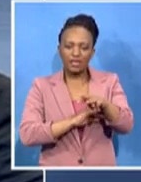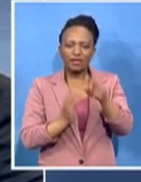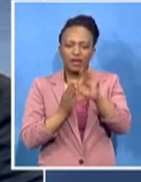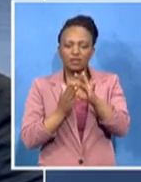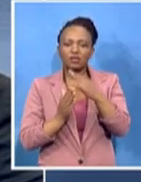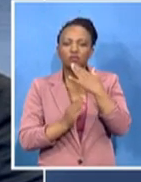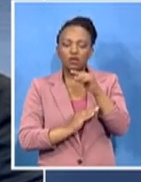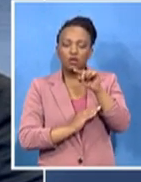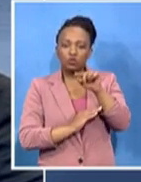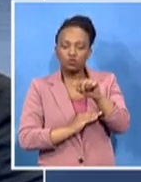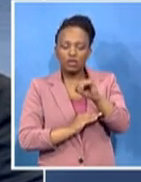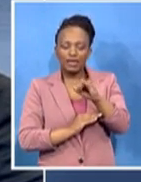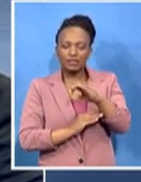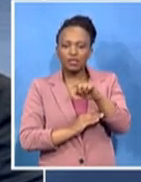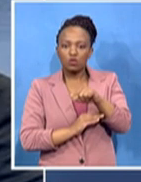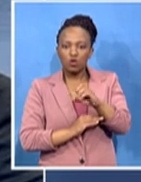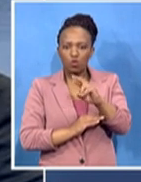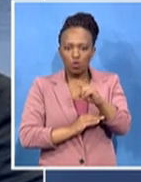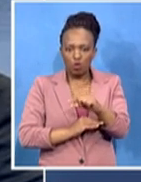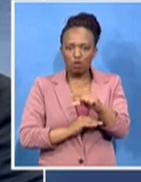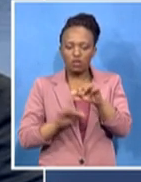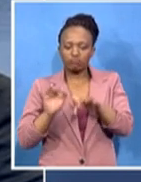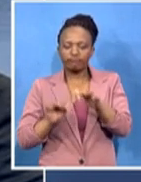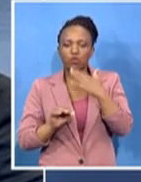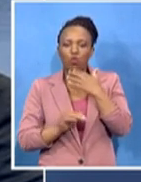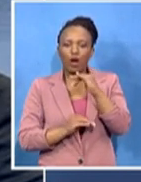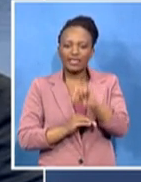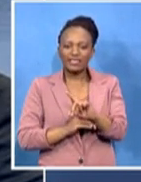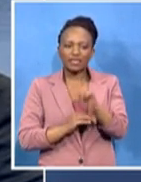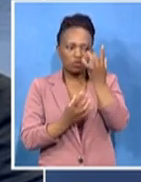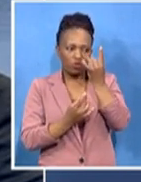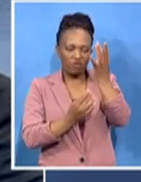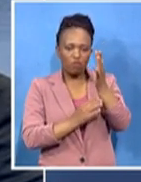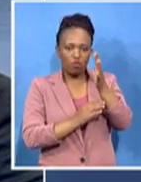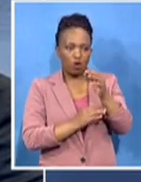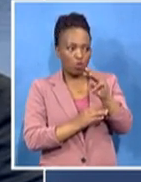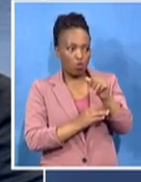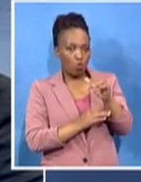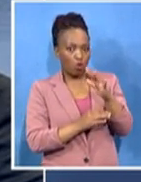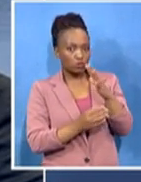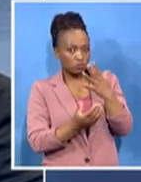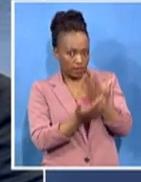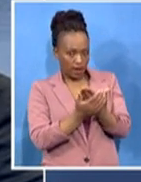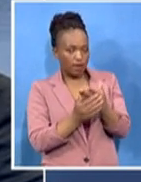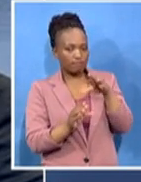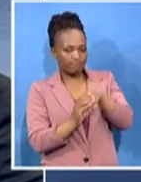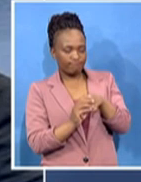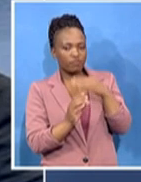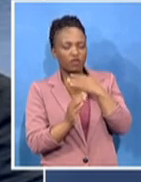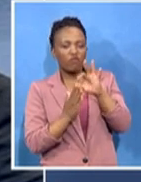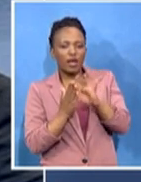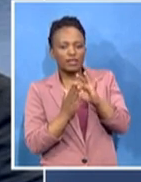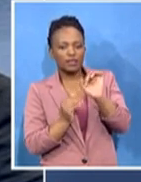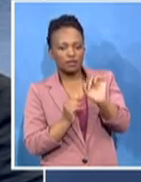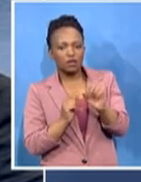we will then indicate to them if their ward has a by-election. If they listen to their radio stations, they'll also hear